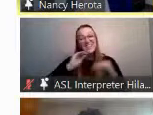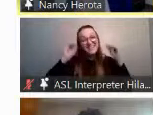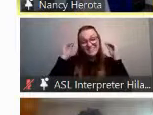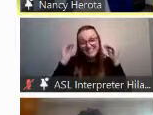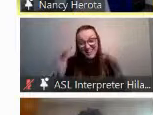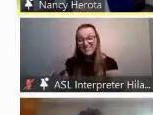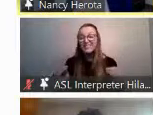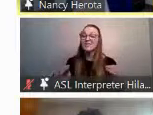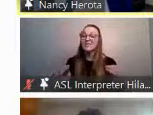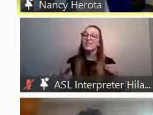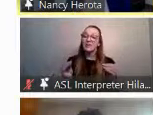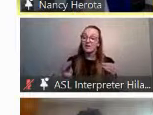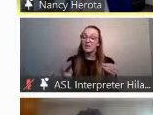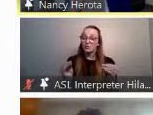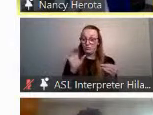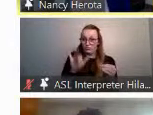is